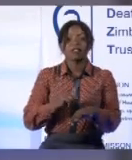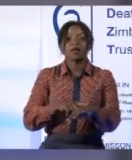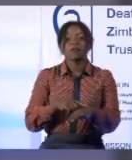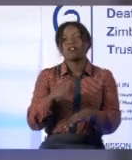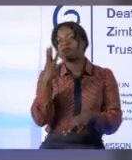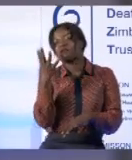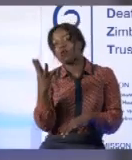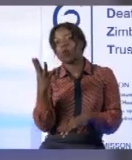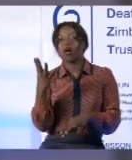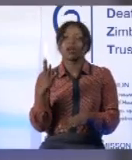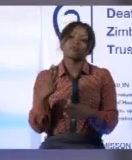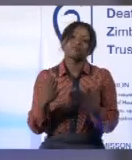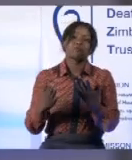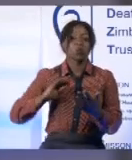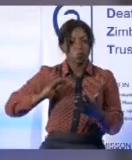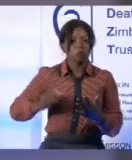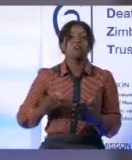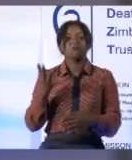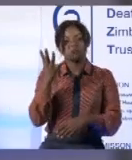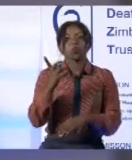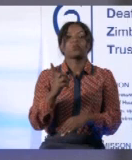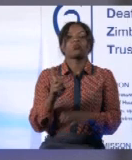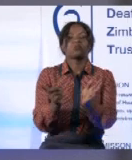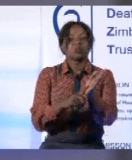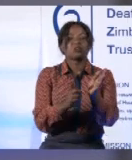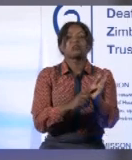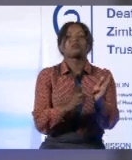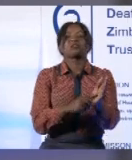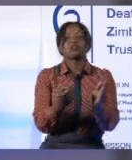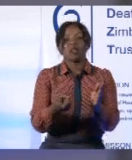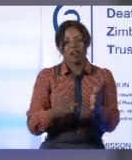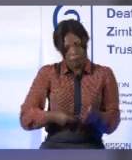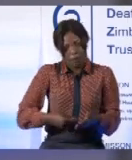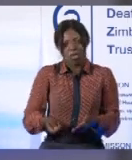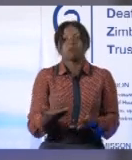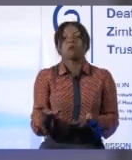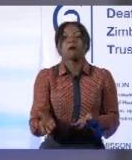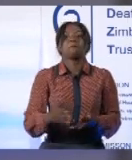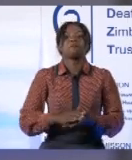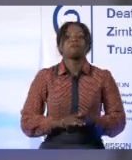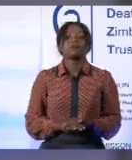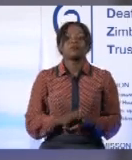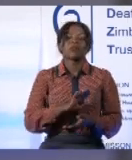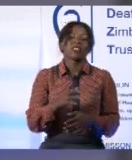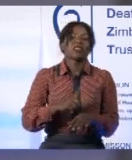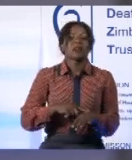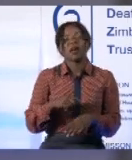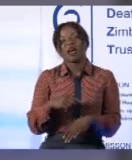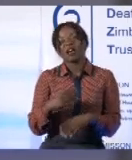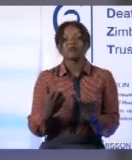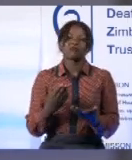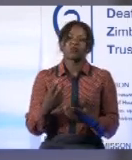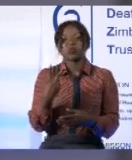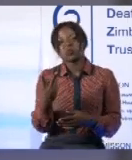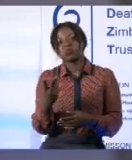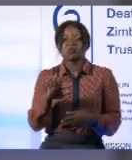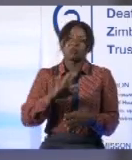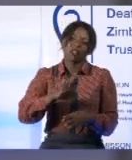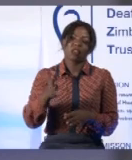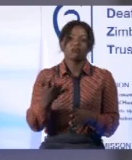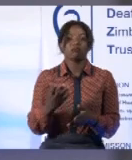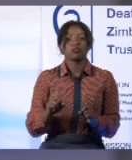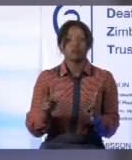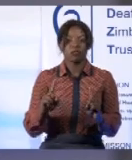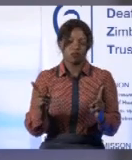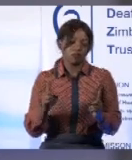4. I on a bad day maybe 2. On a bad day 2. Uh-huh. And on a good day? 4. 4 clients. Mm-hmm.